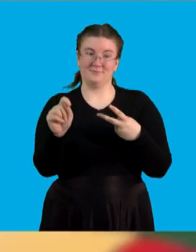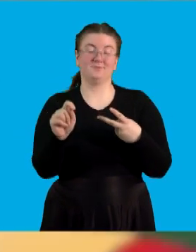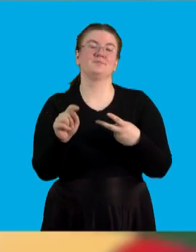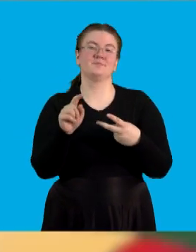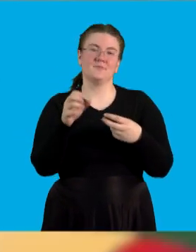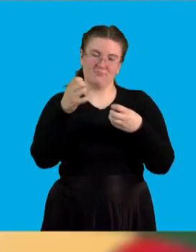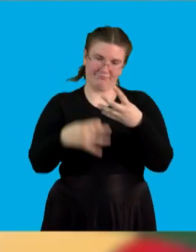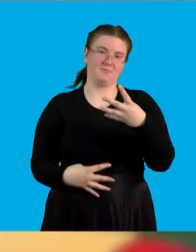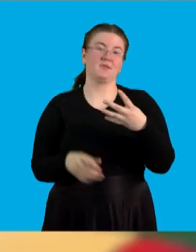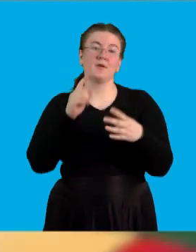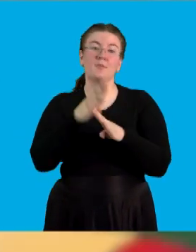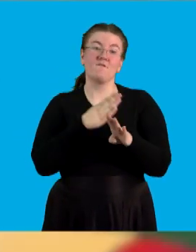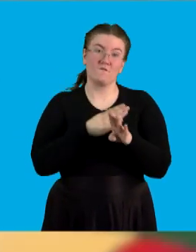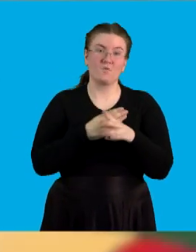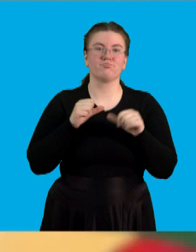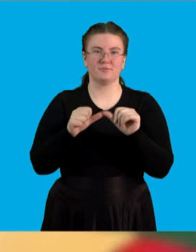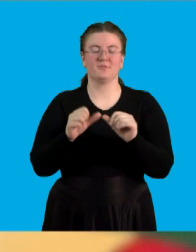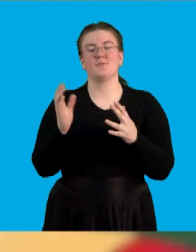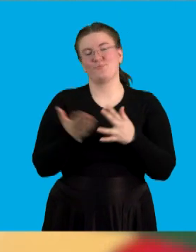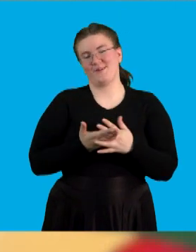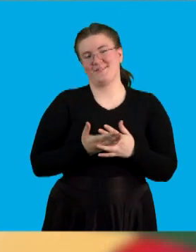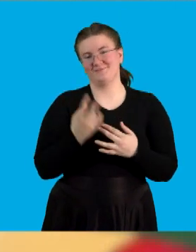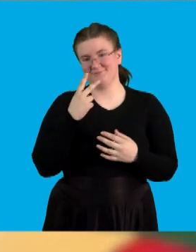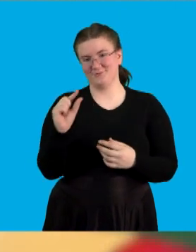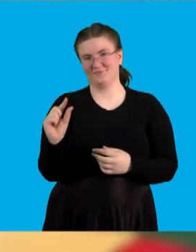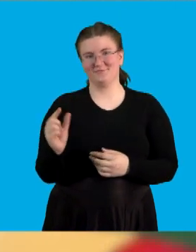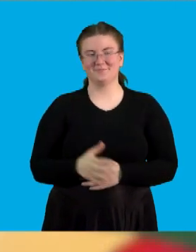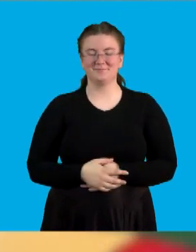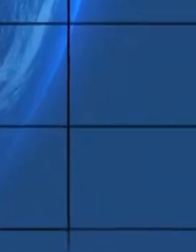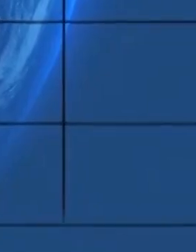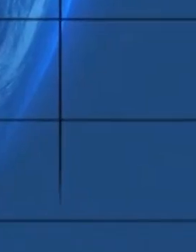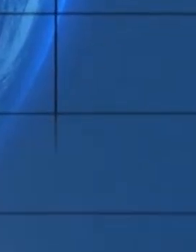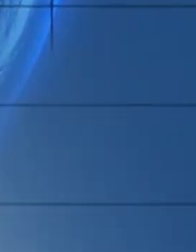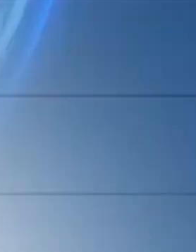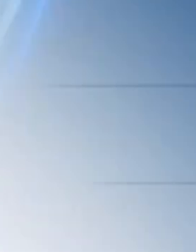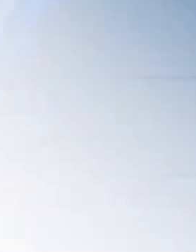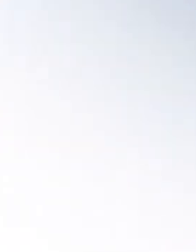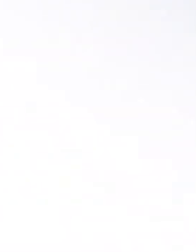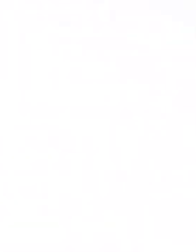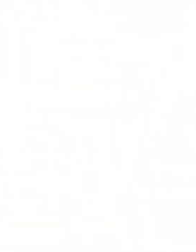concept, we're just going to quickly go for a short break, and I will see you just after this.